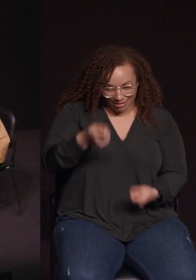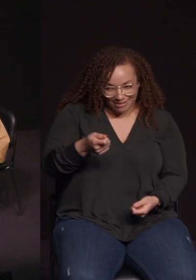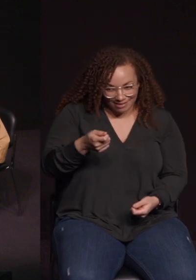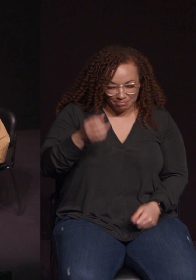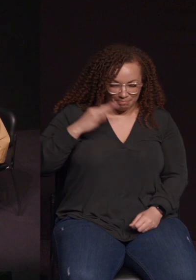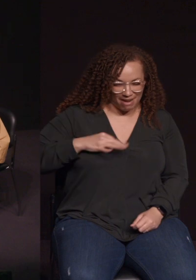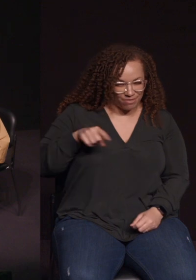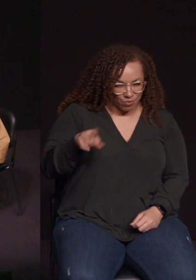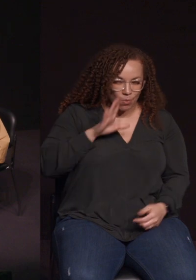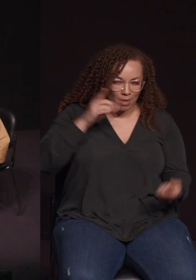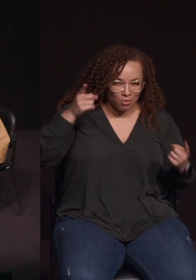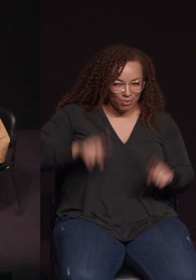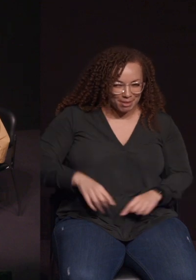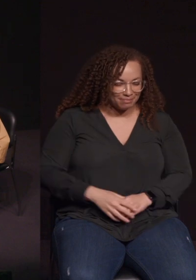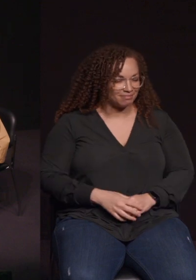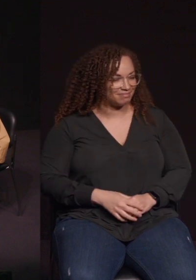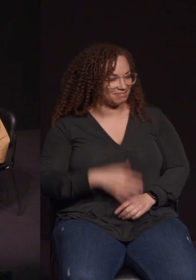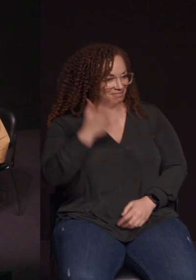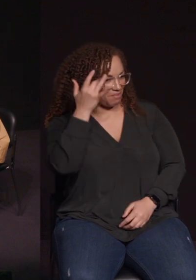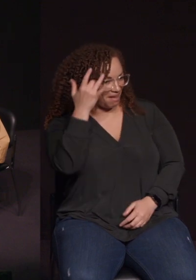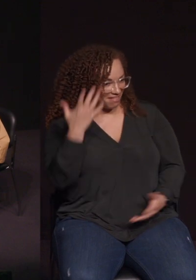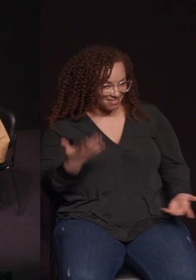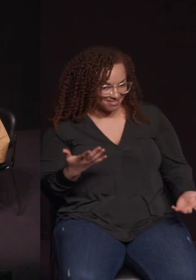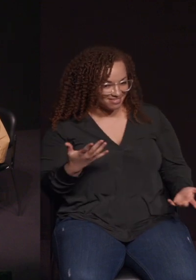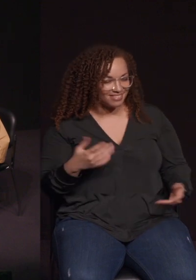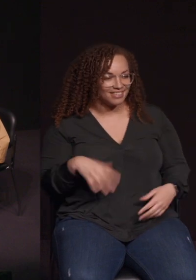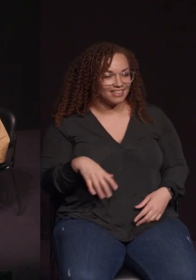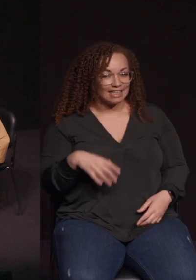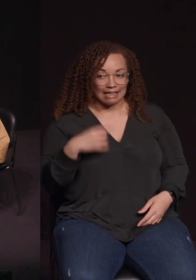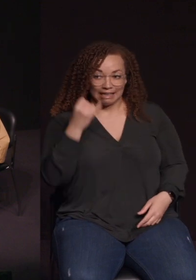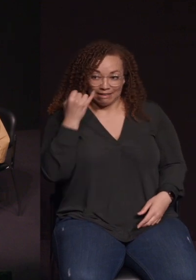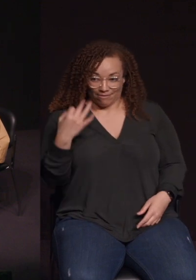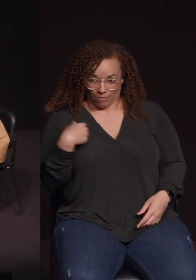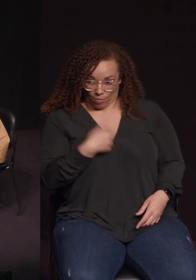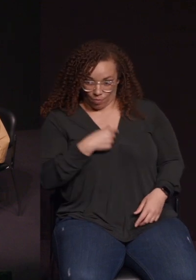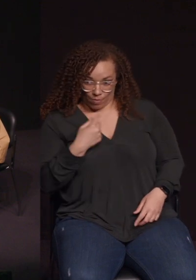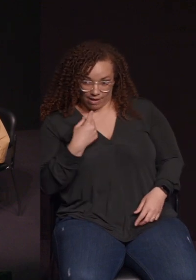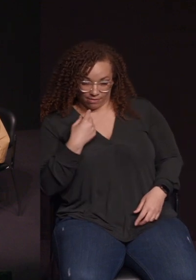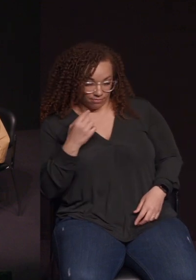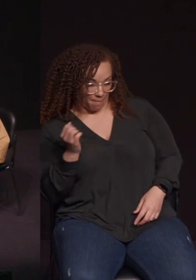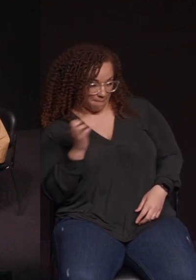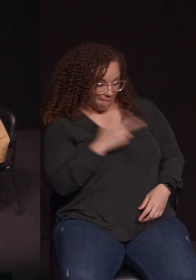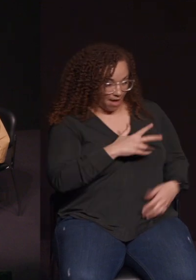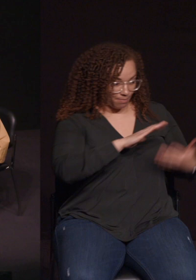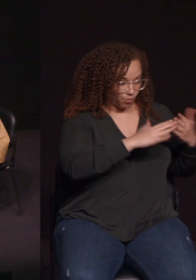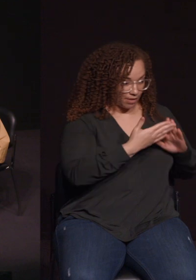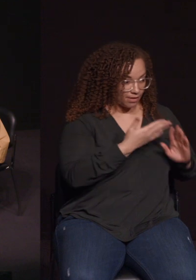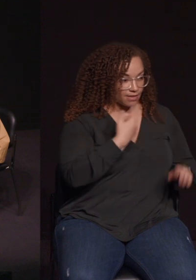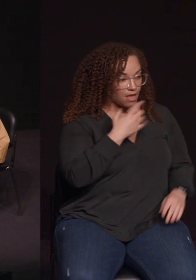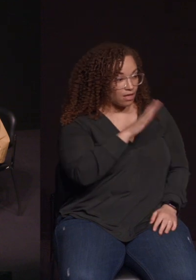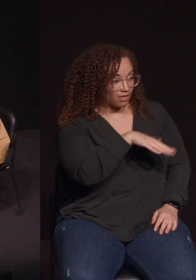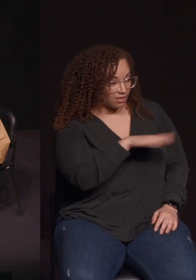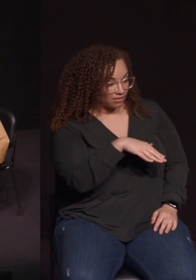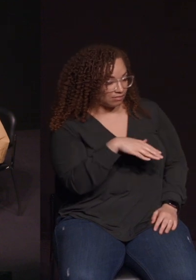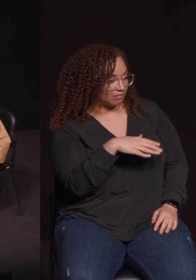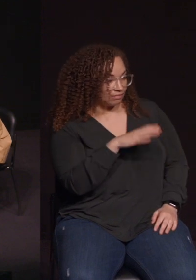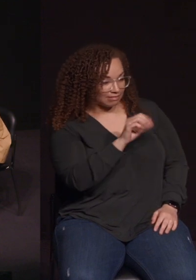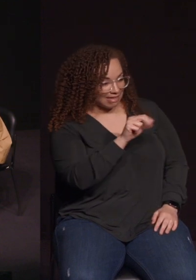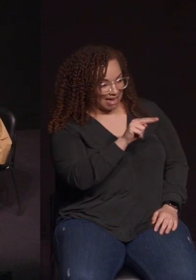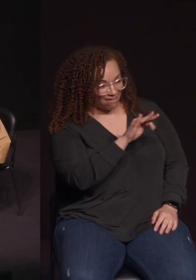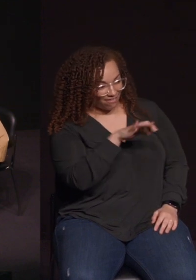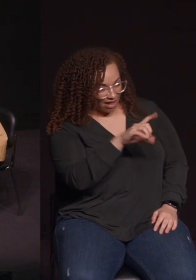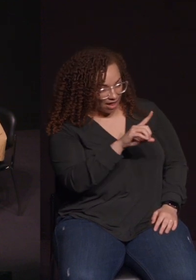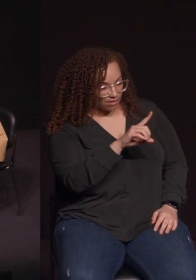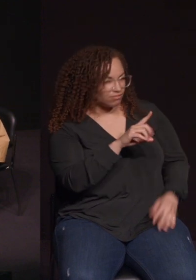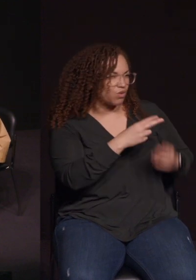Because if we go back to the community and say, they say, we can't come in Canfield, or what is it called now?